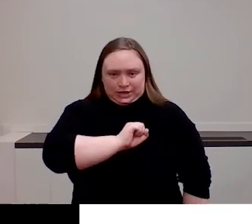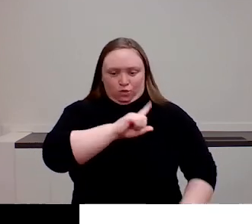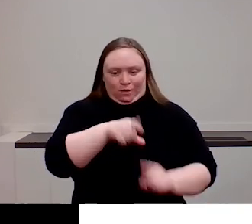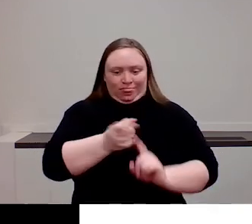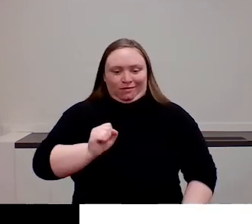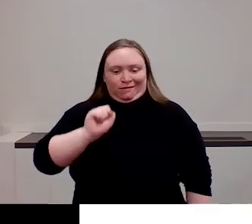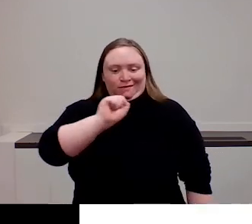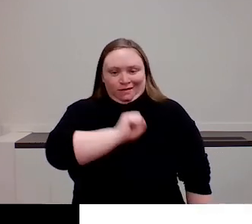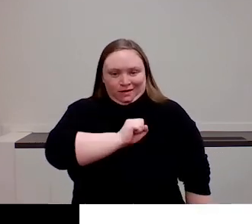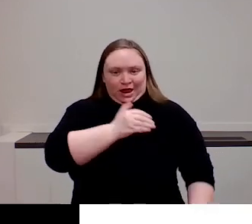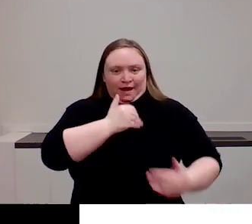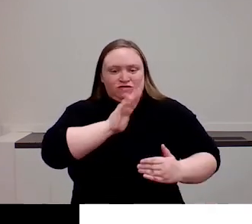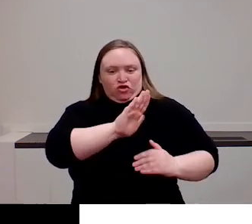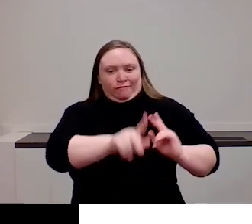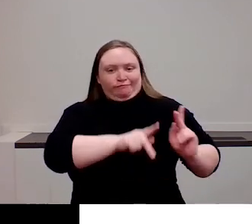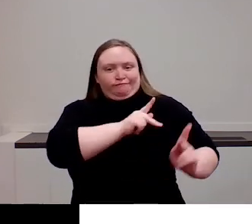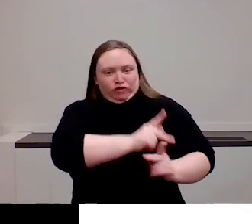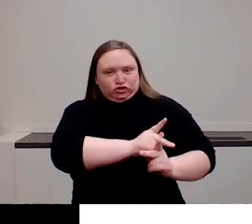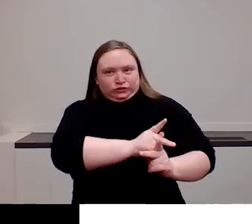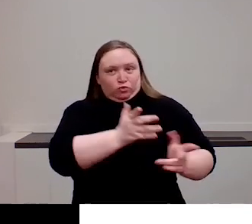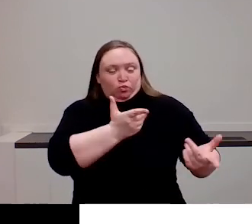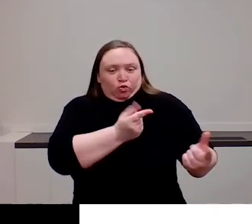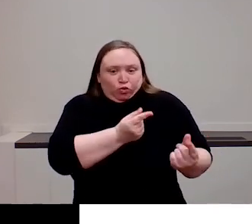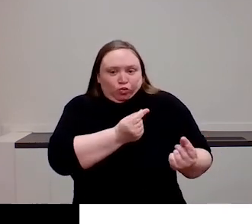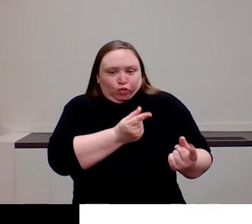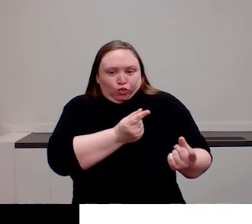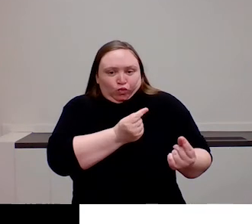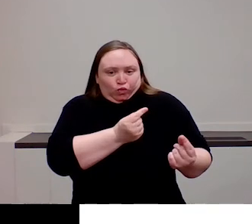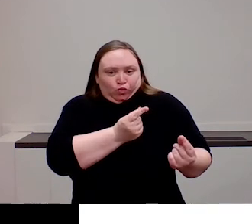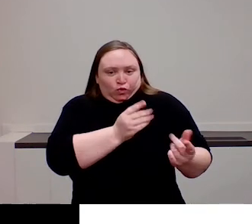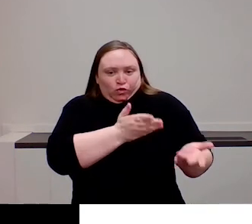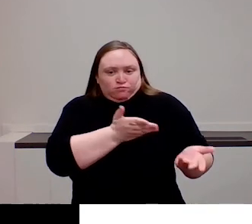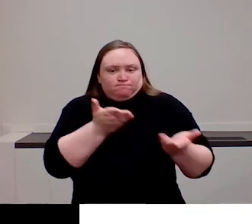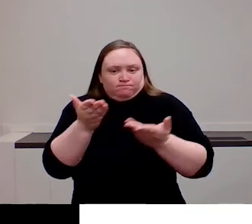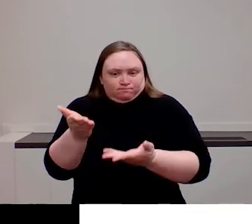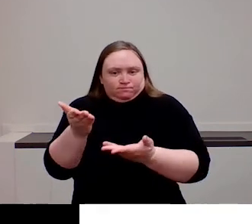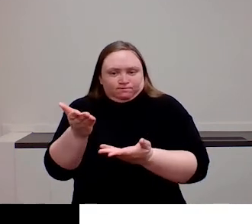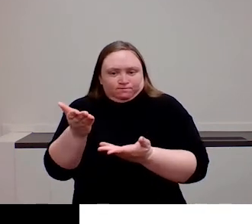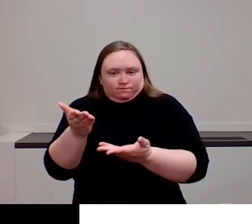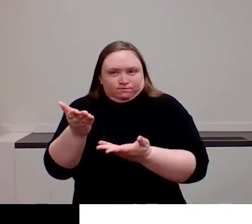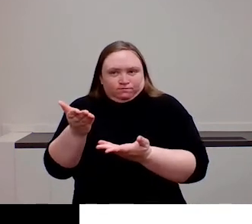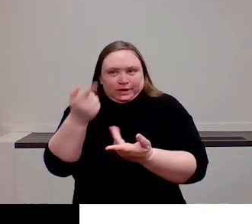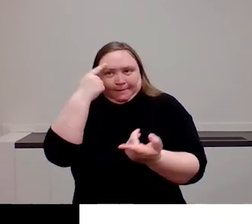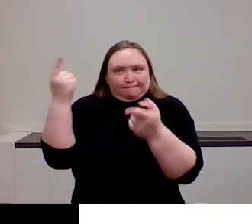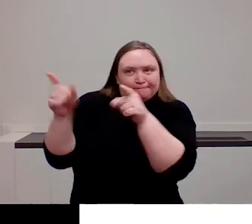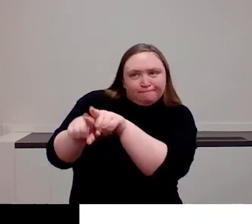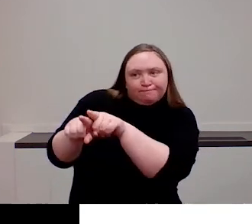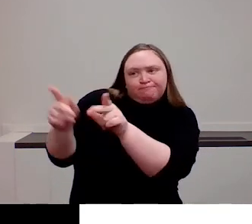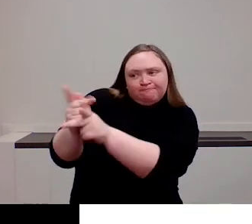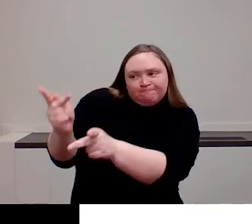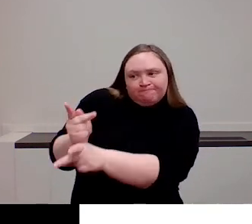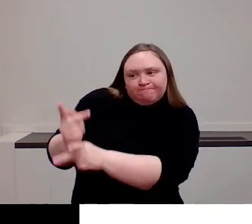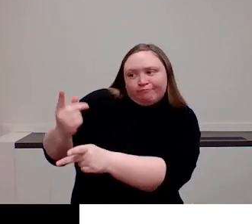then once the Senate comes out with their version of what they would like to do, it will go to the compromise committee to work